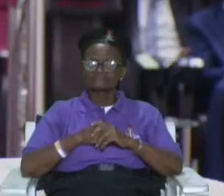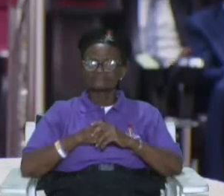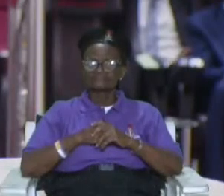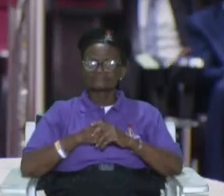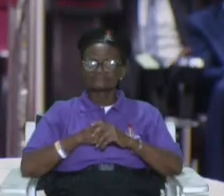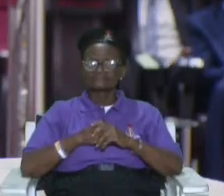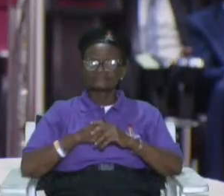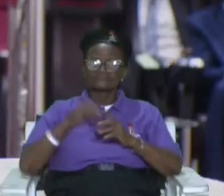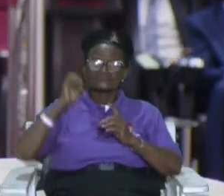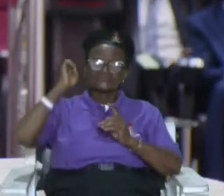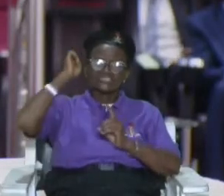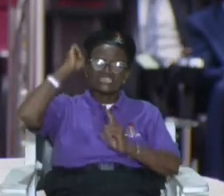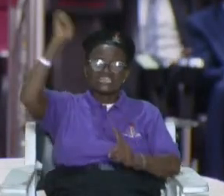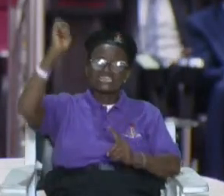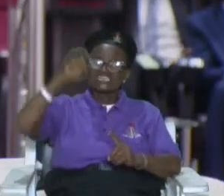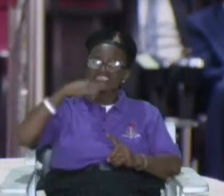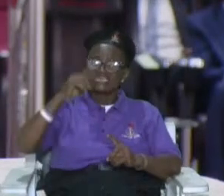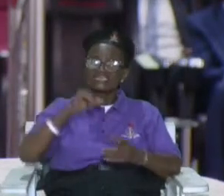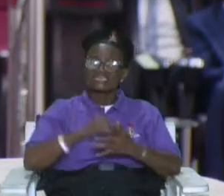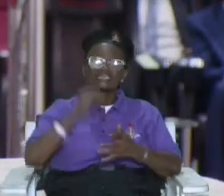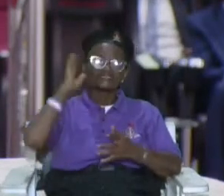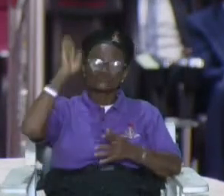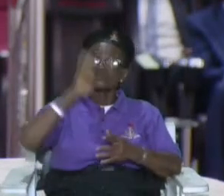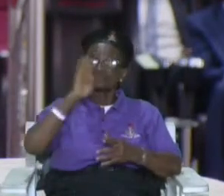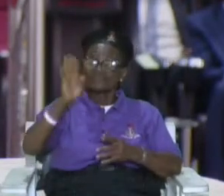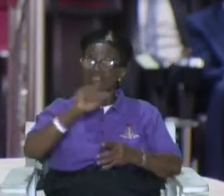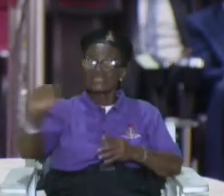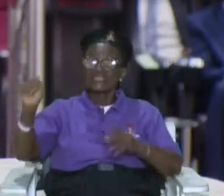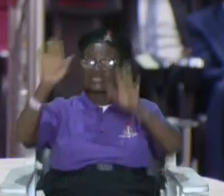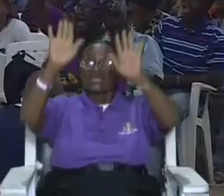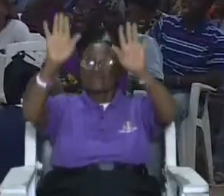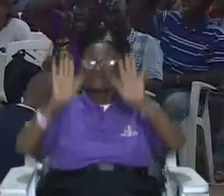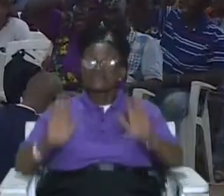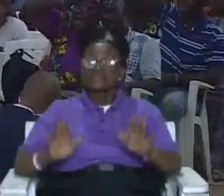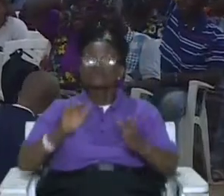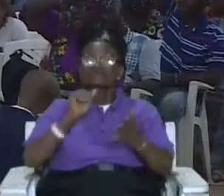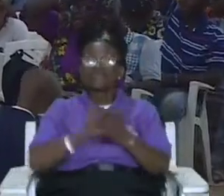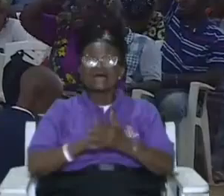He said it will be a miracle that cannot be hidden.